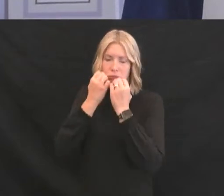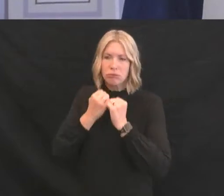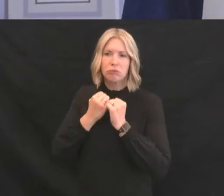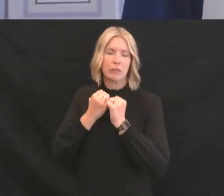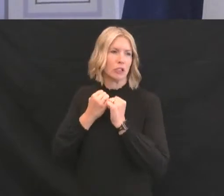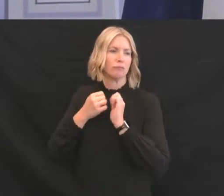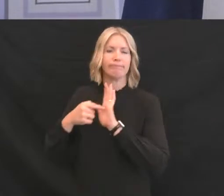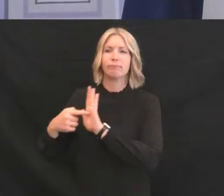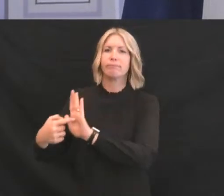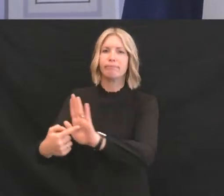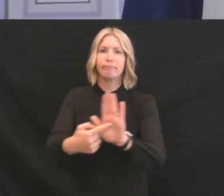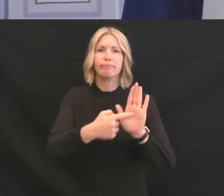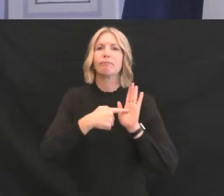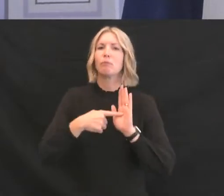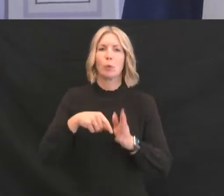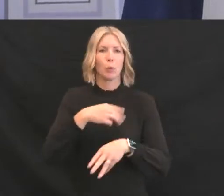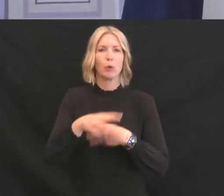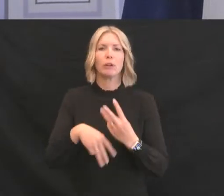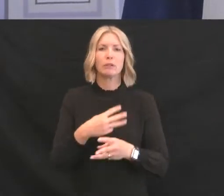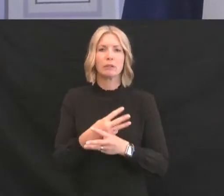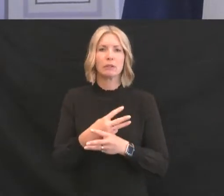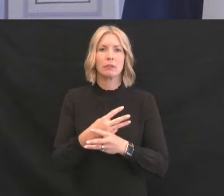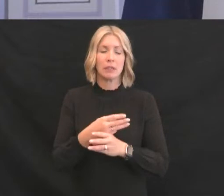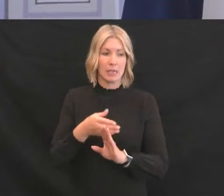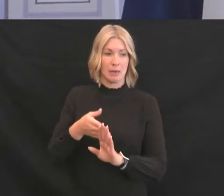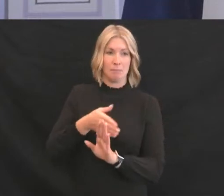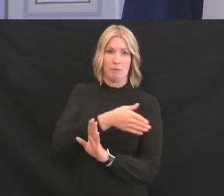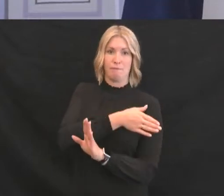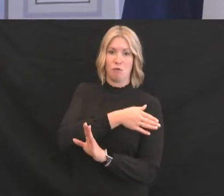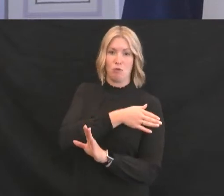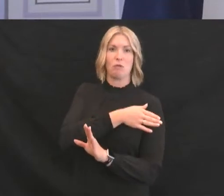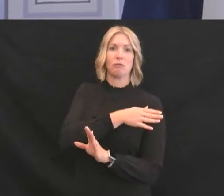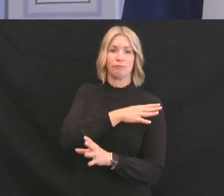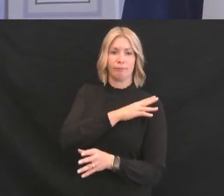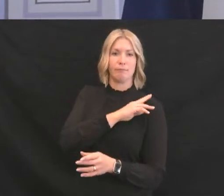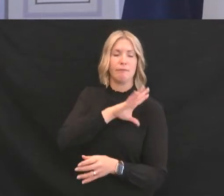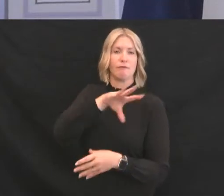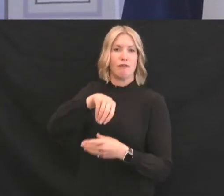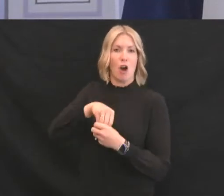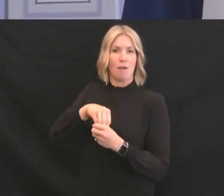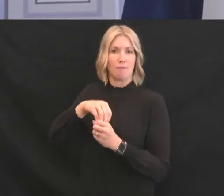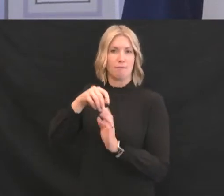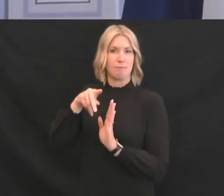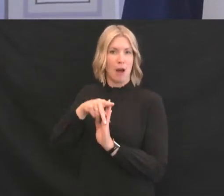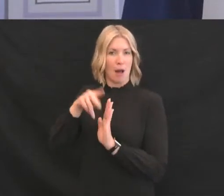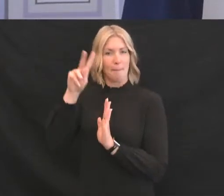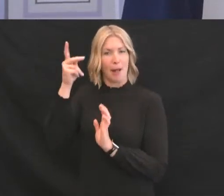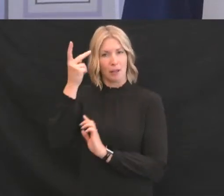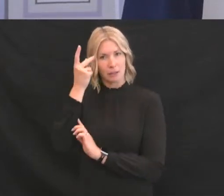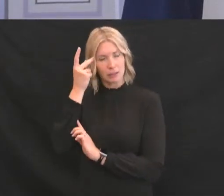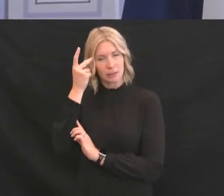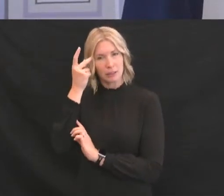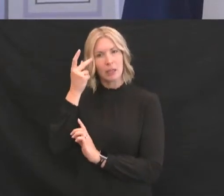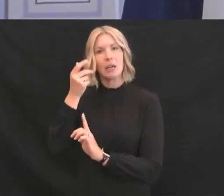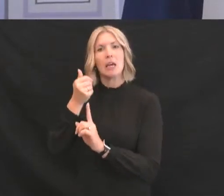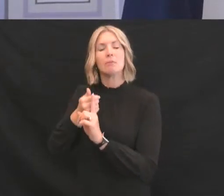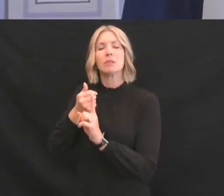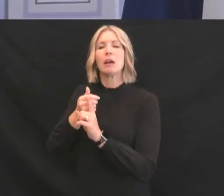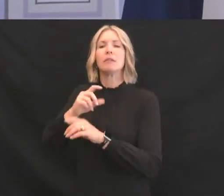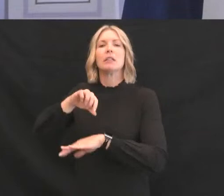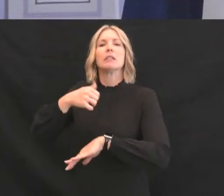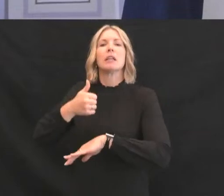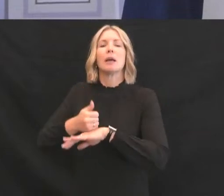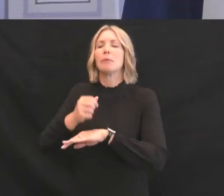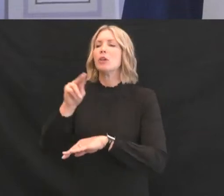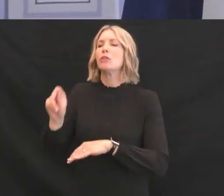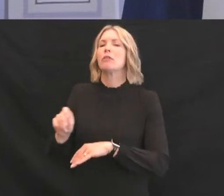world. Prior to entering politics, Mr. Gowdy founded the Labrador Heritage Society and became its